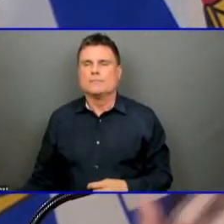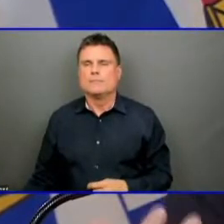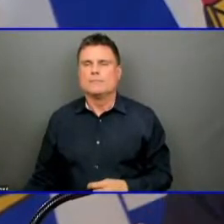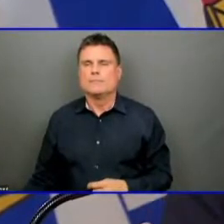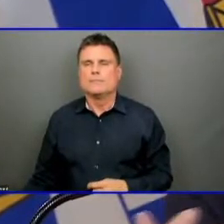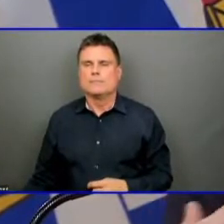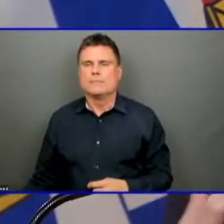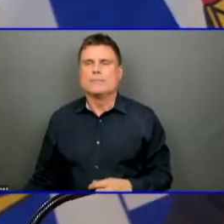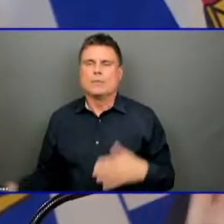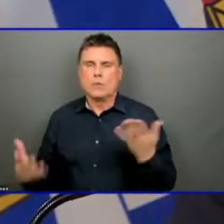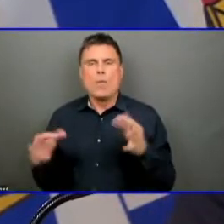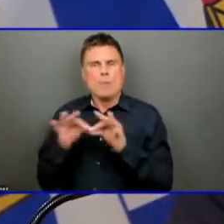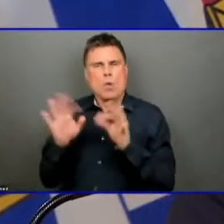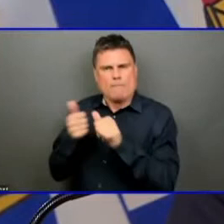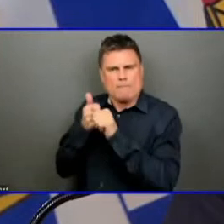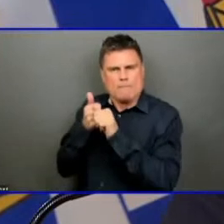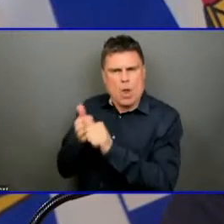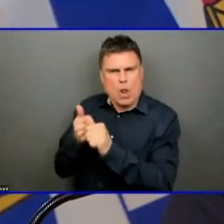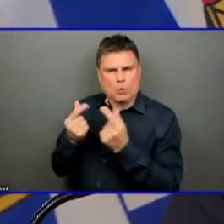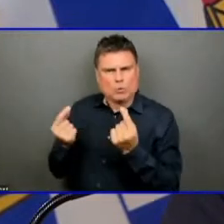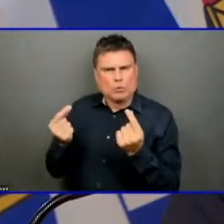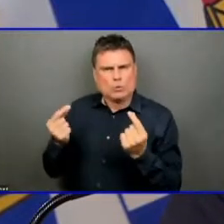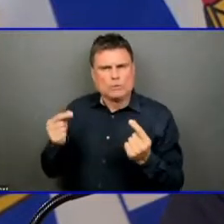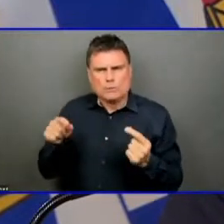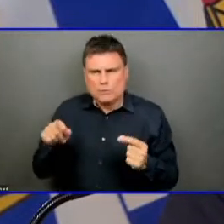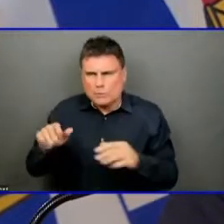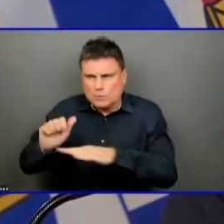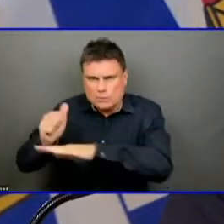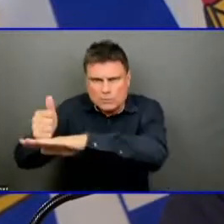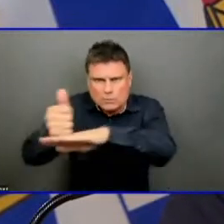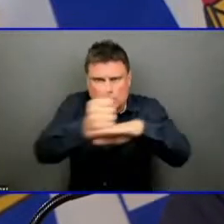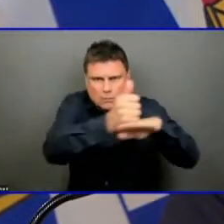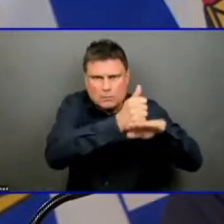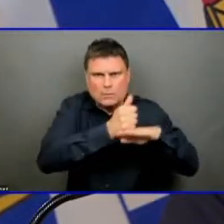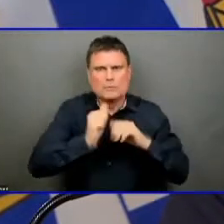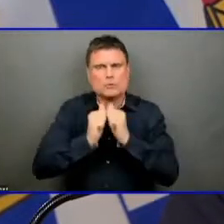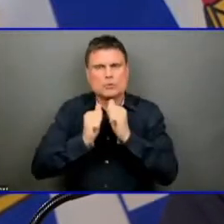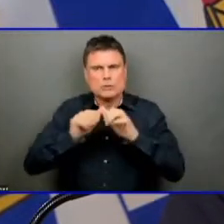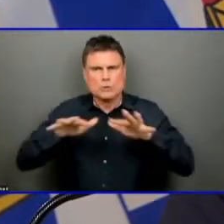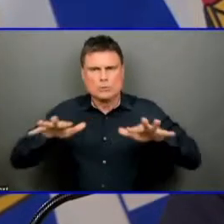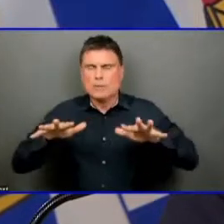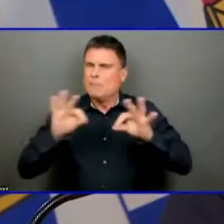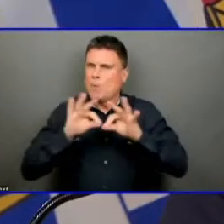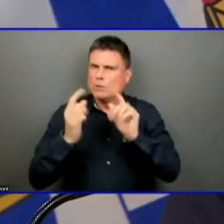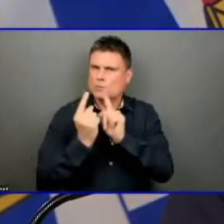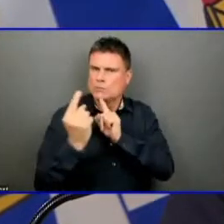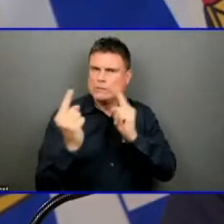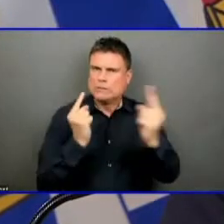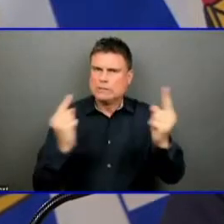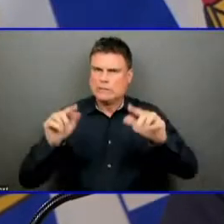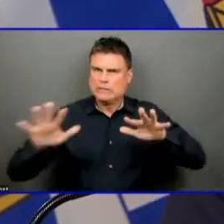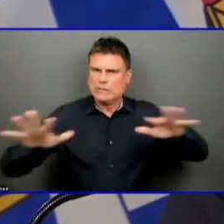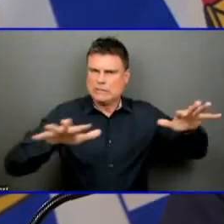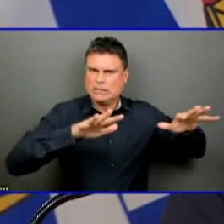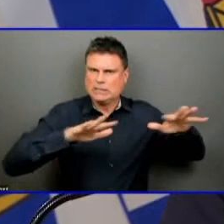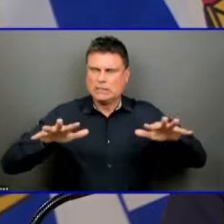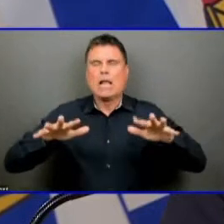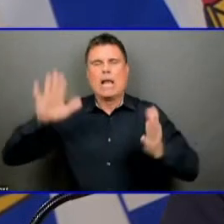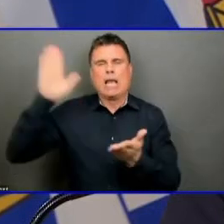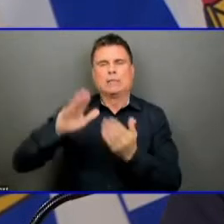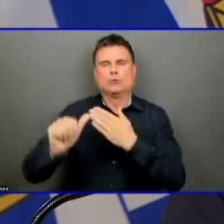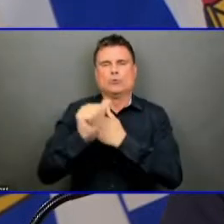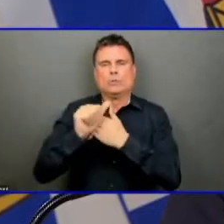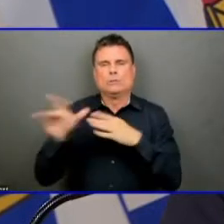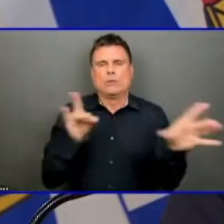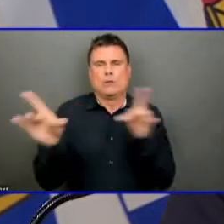the unstructured social connections that we have. But it is something that we're watching, obviously, very carefully. Binder,